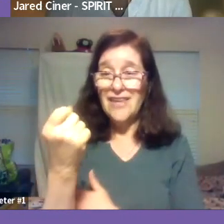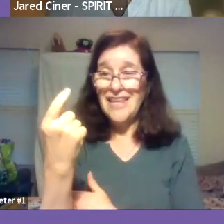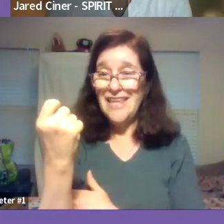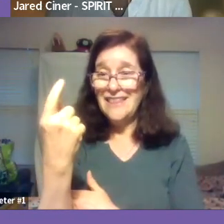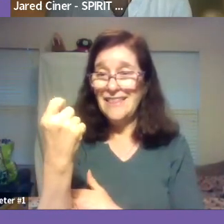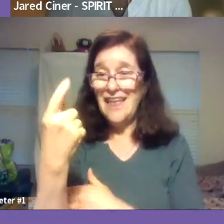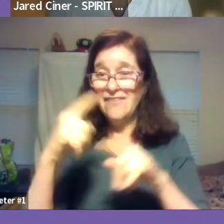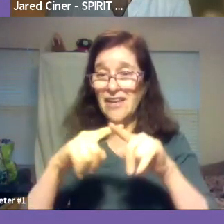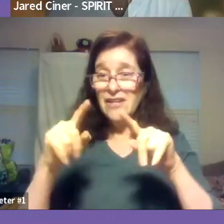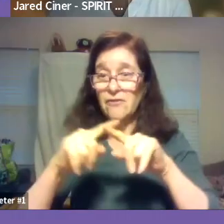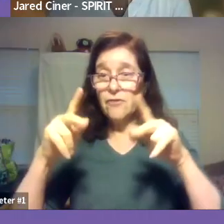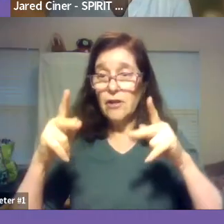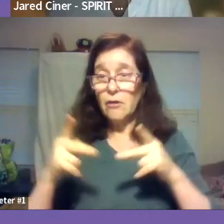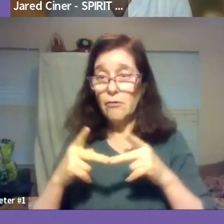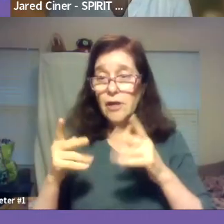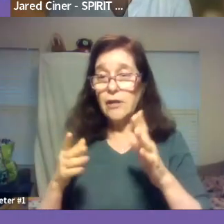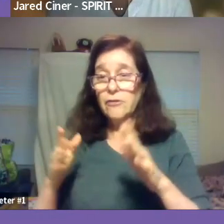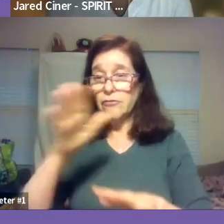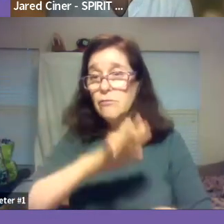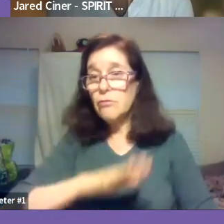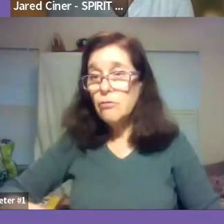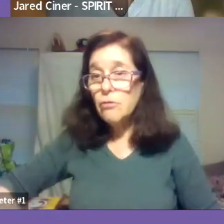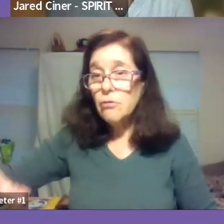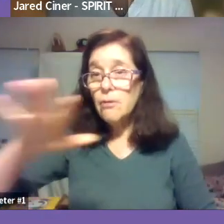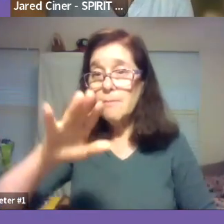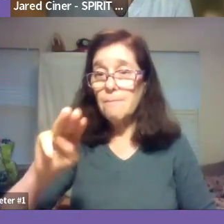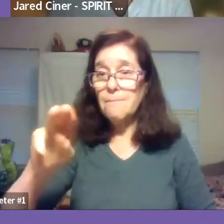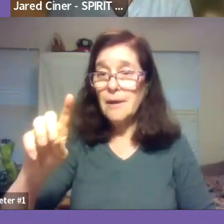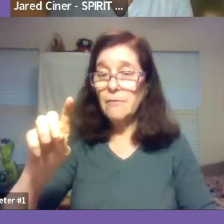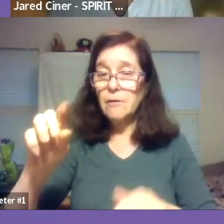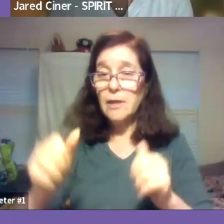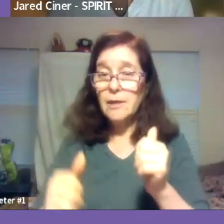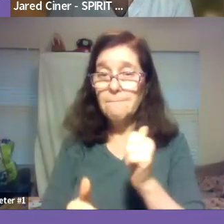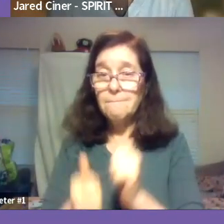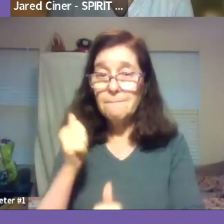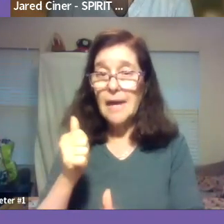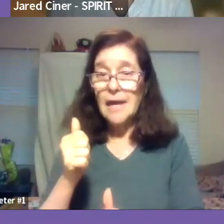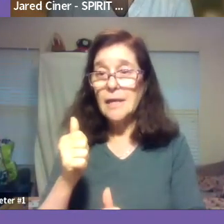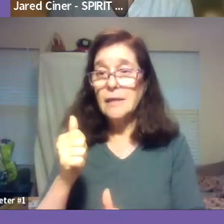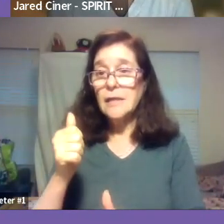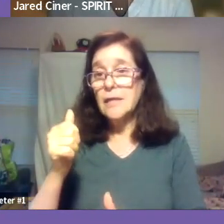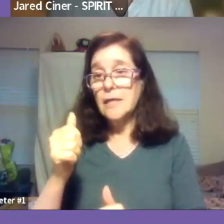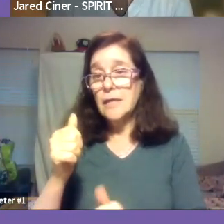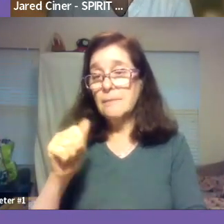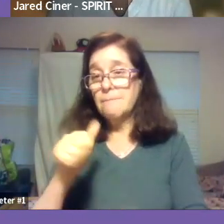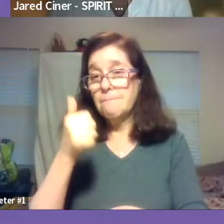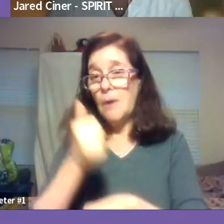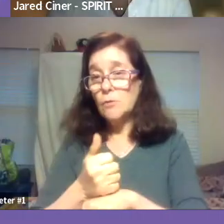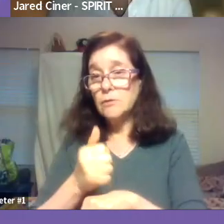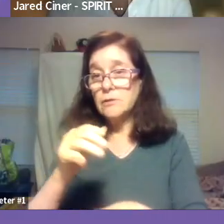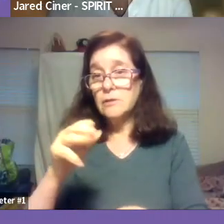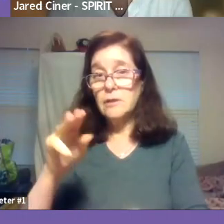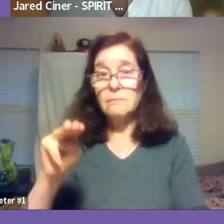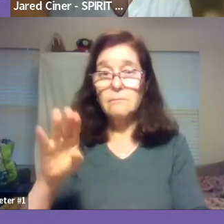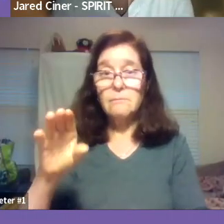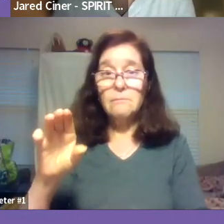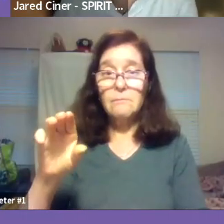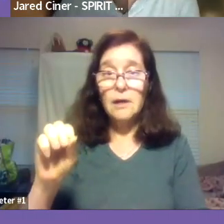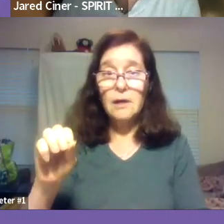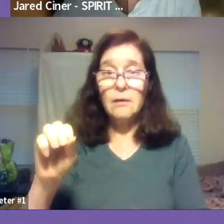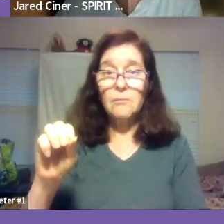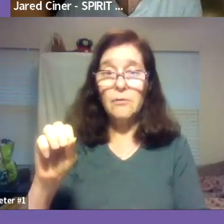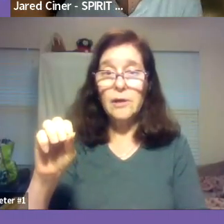different locations throughout Maryland, mainly based in Montgomery County, Howard County,